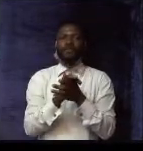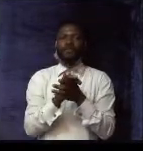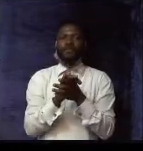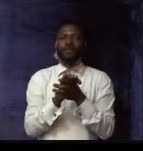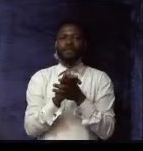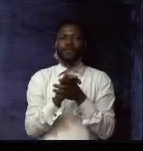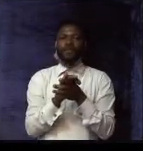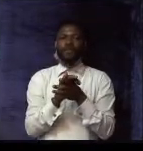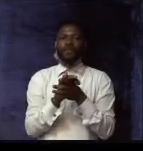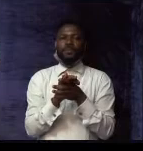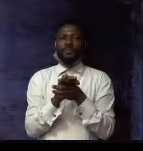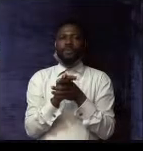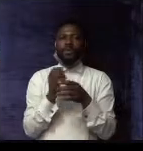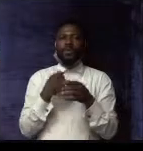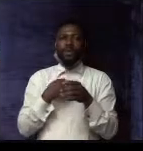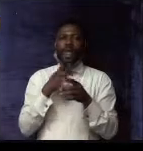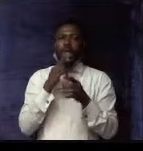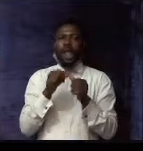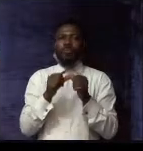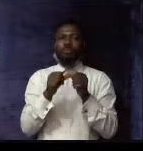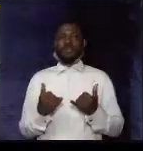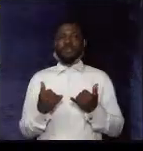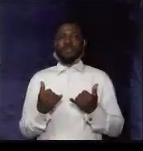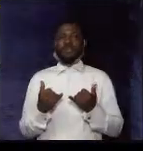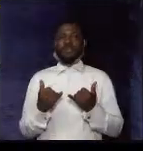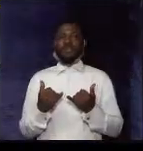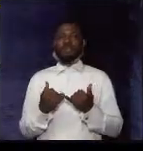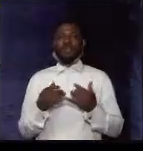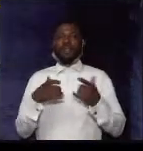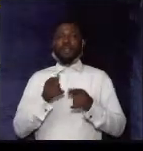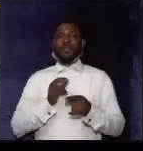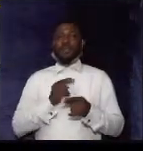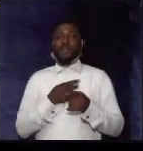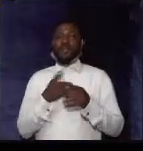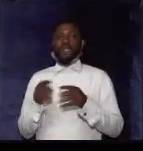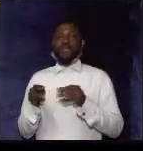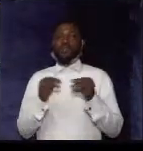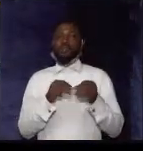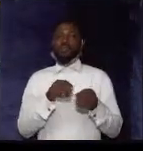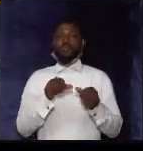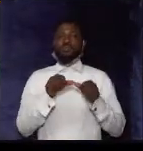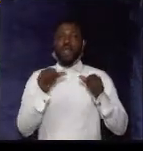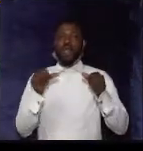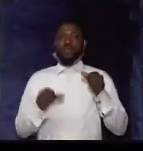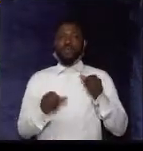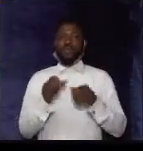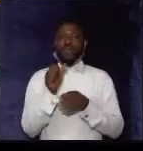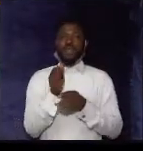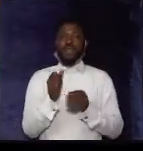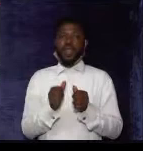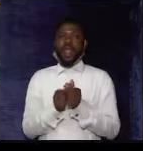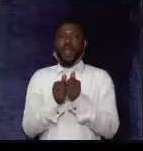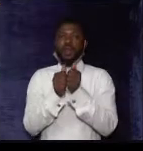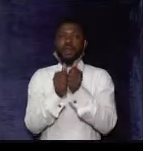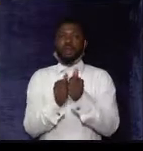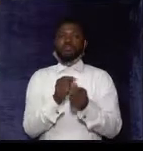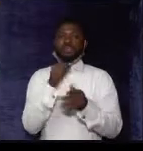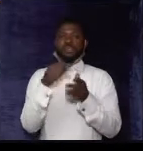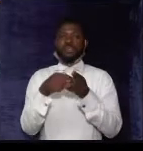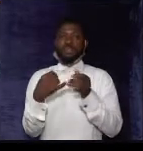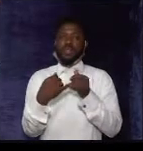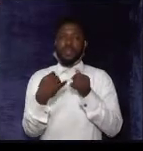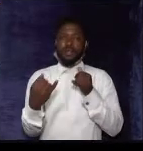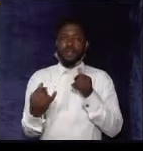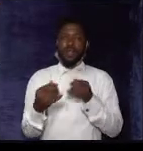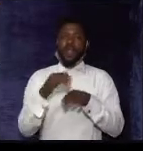180 degrees. Now moving on. Now let us move angle A